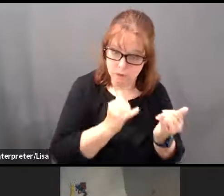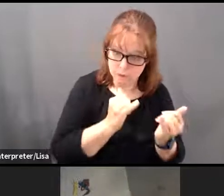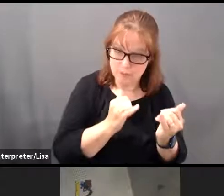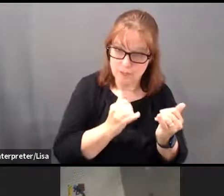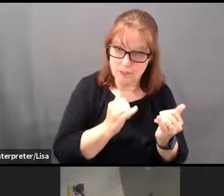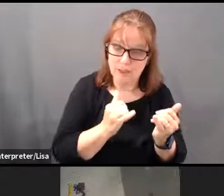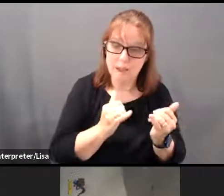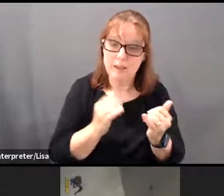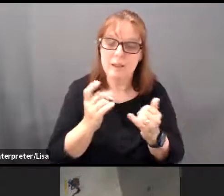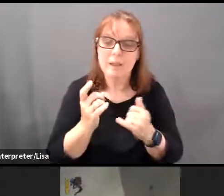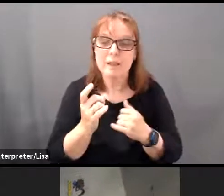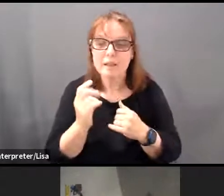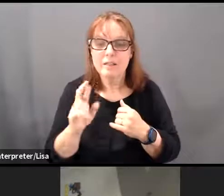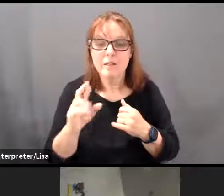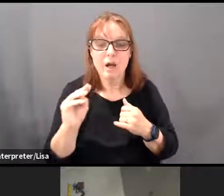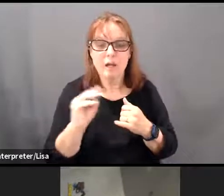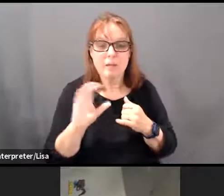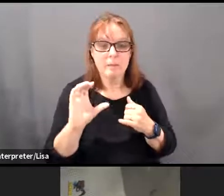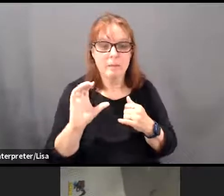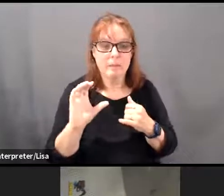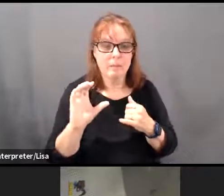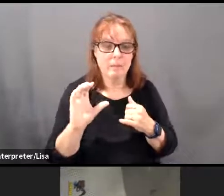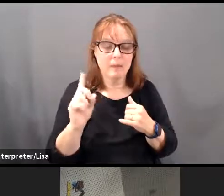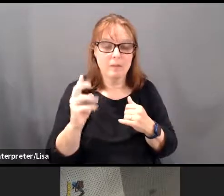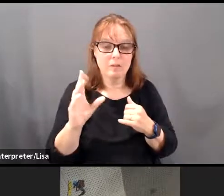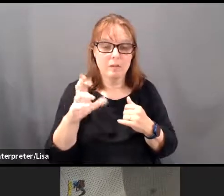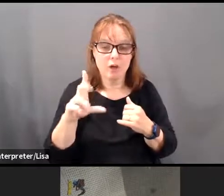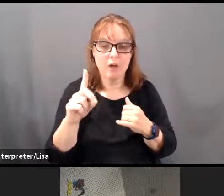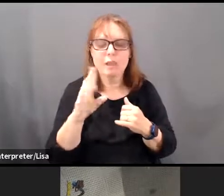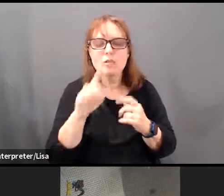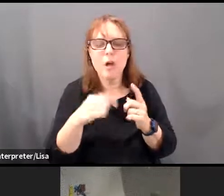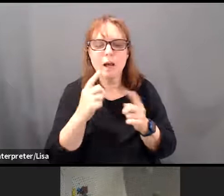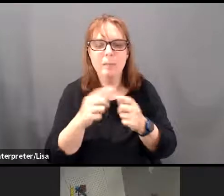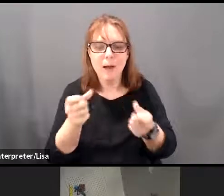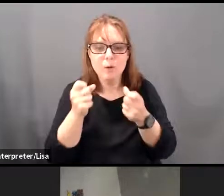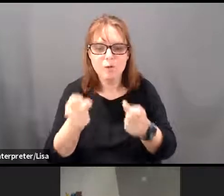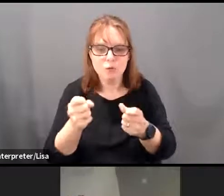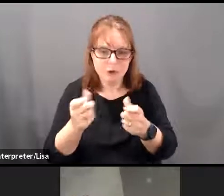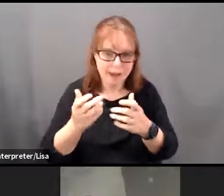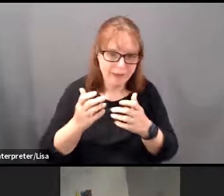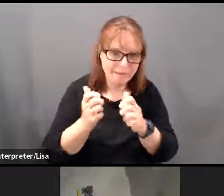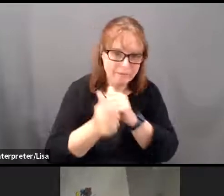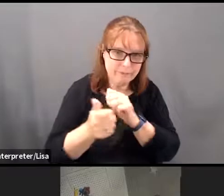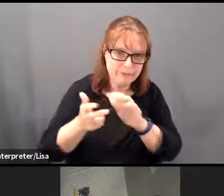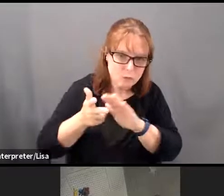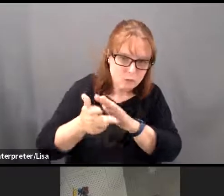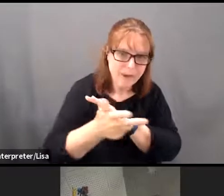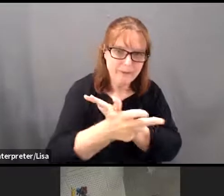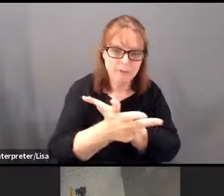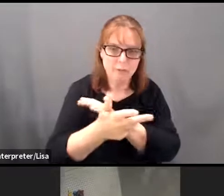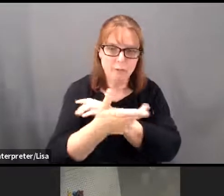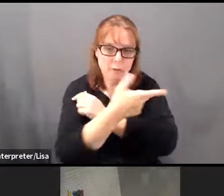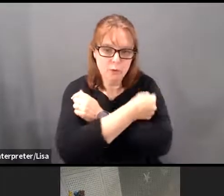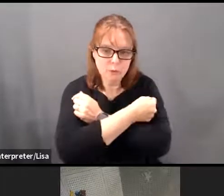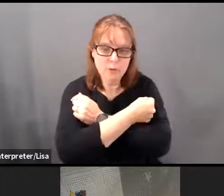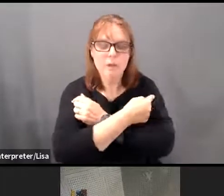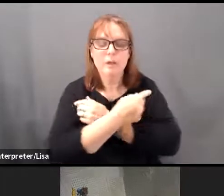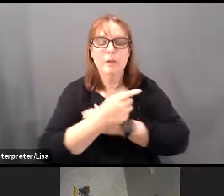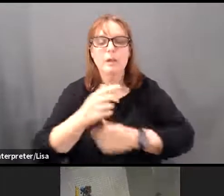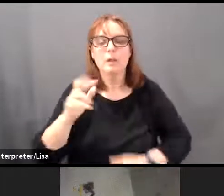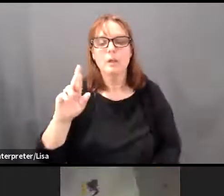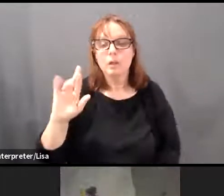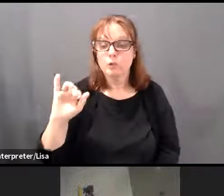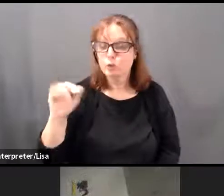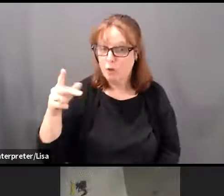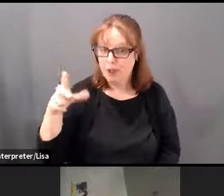know, Dr. McDonald mentioned these drive-through vaccine opportunities. RIPIN will actually be hosting